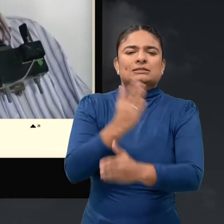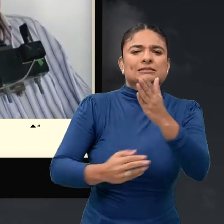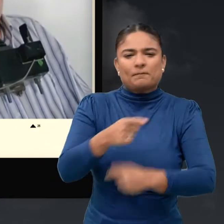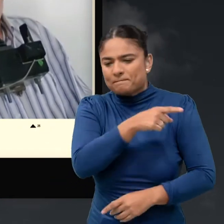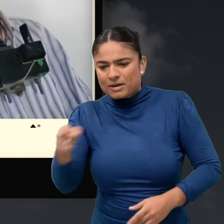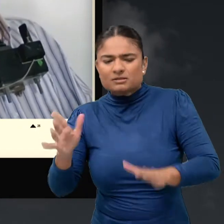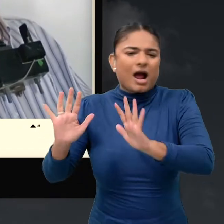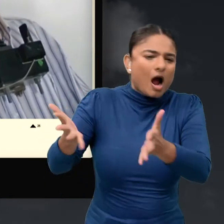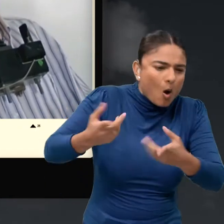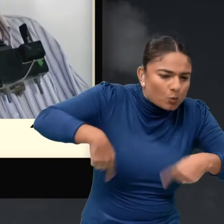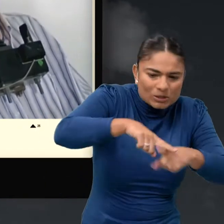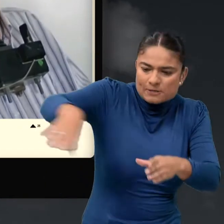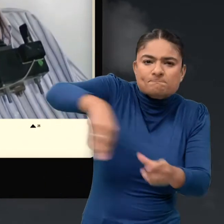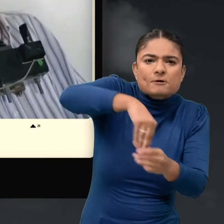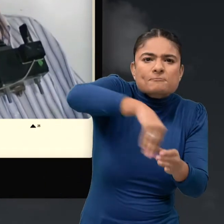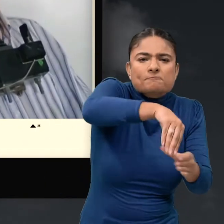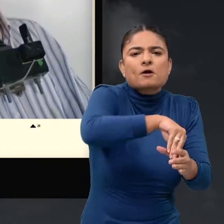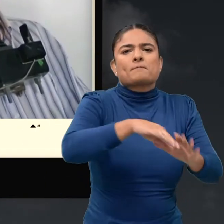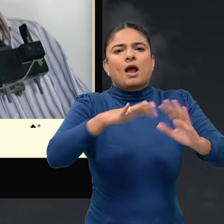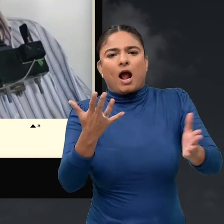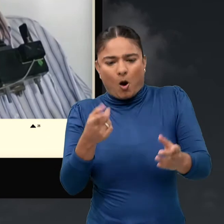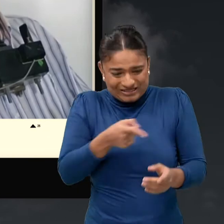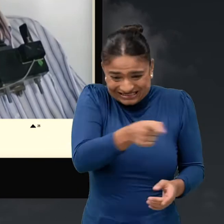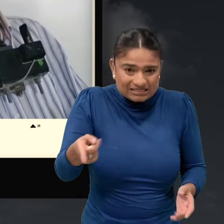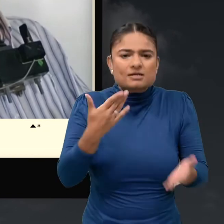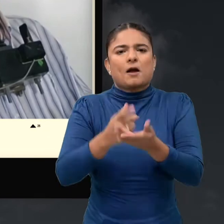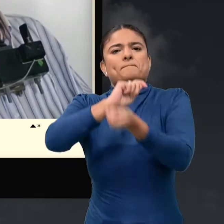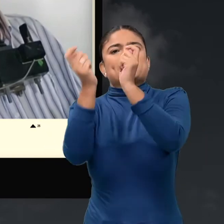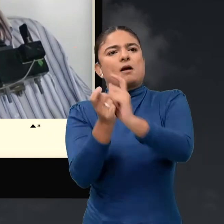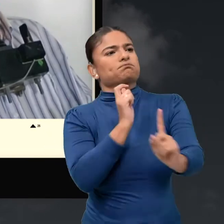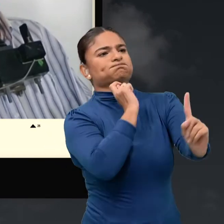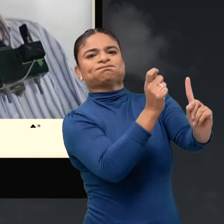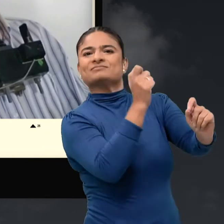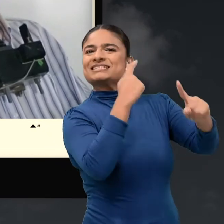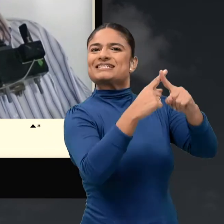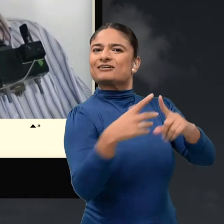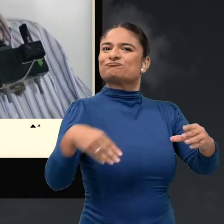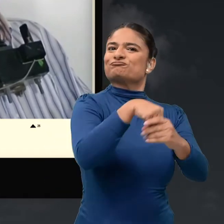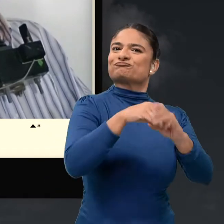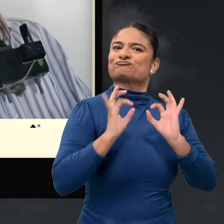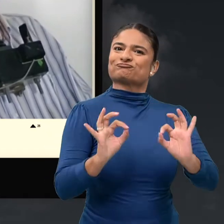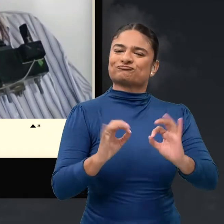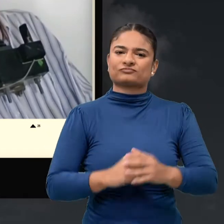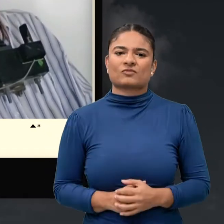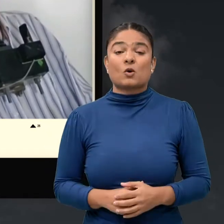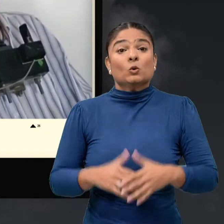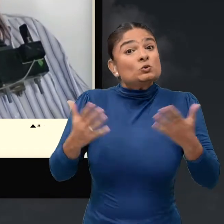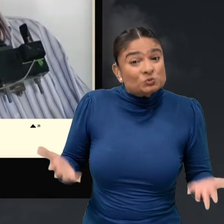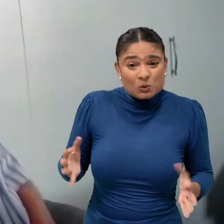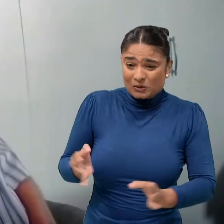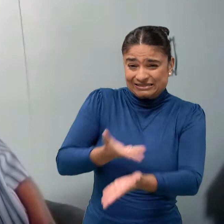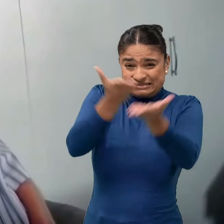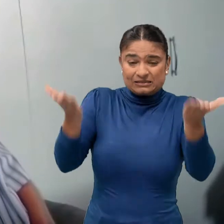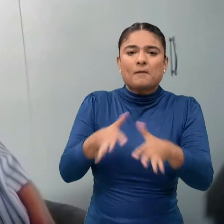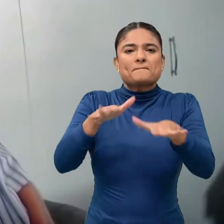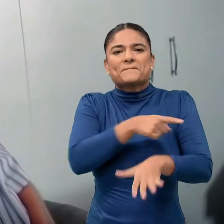disability, how to get them involved, how to make people taxpayers, and it can be done. And that'll be a huge way, not